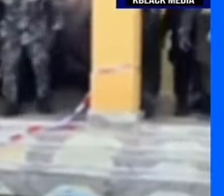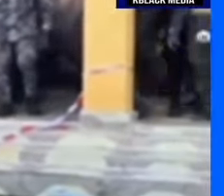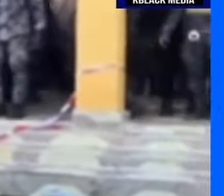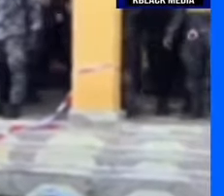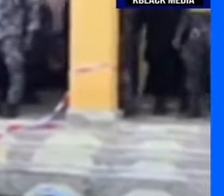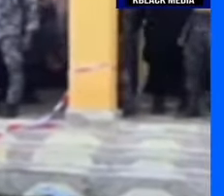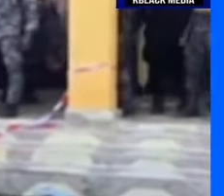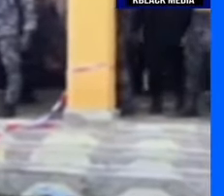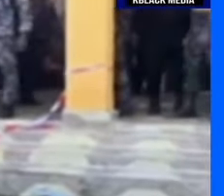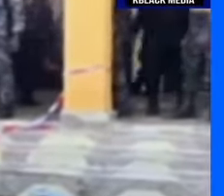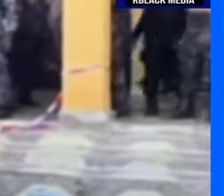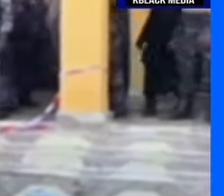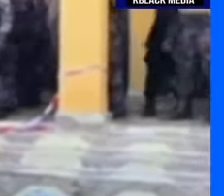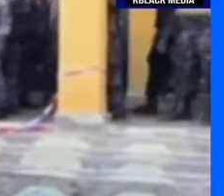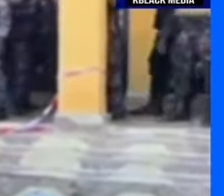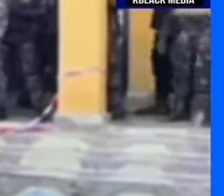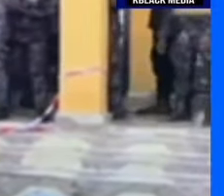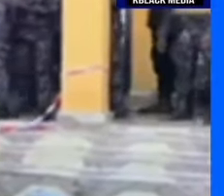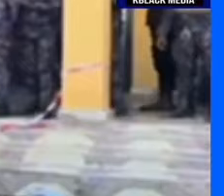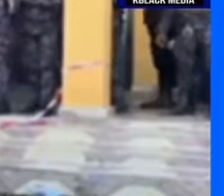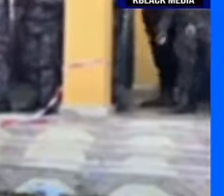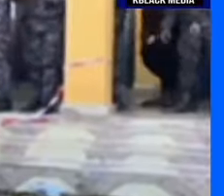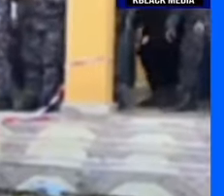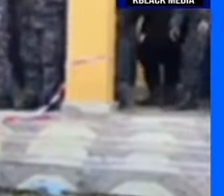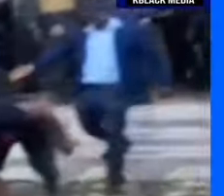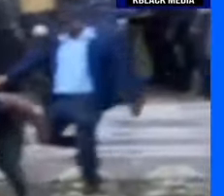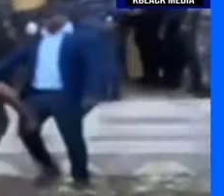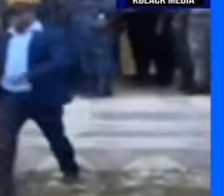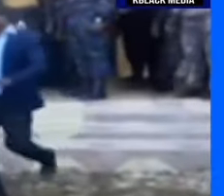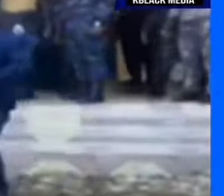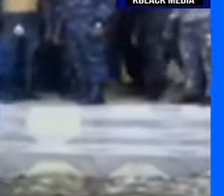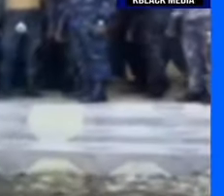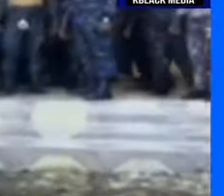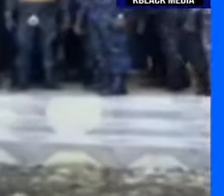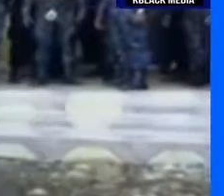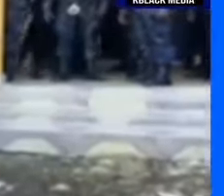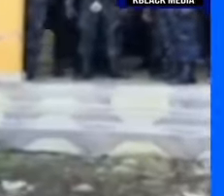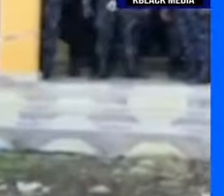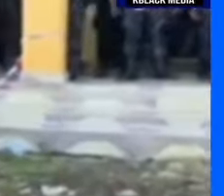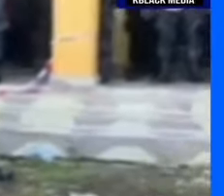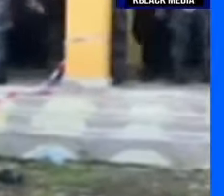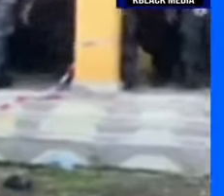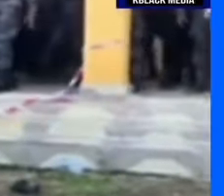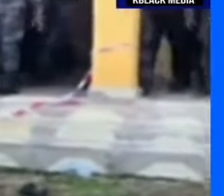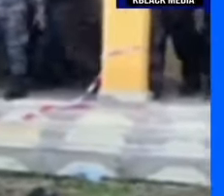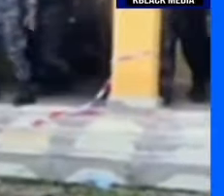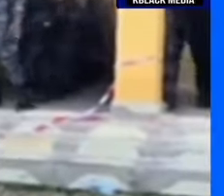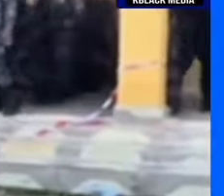NPP. Oh no, and I am the flag bearer of the NPP. Oh no, Kasani Krom.